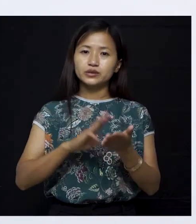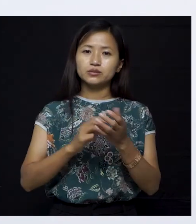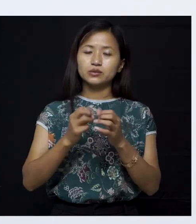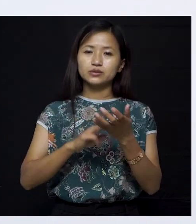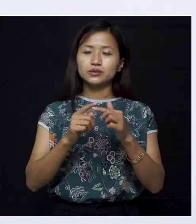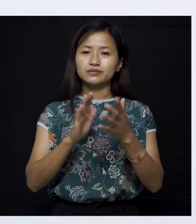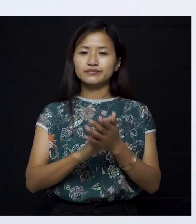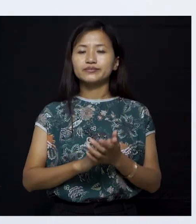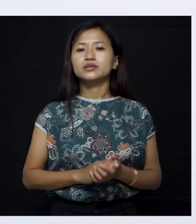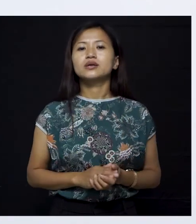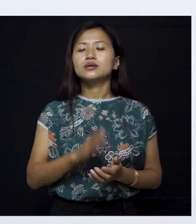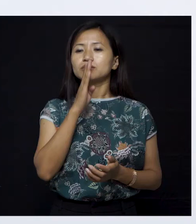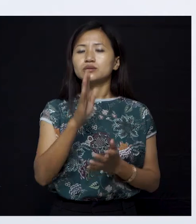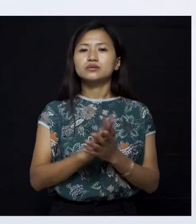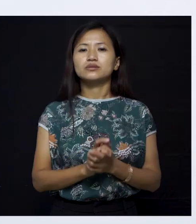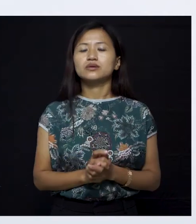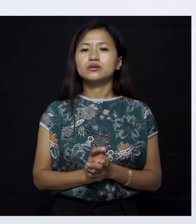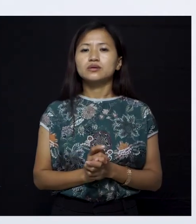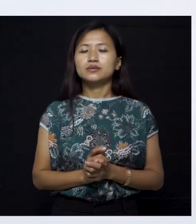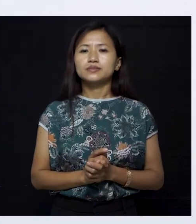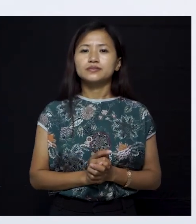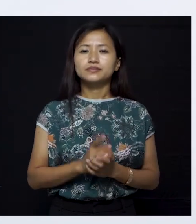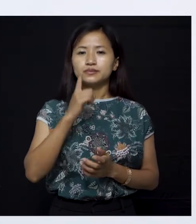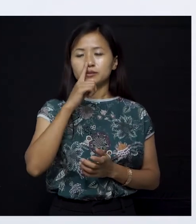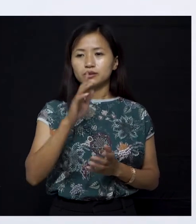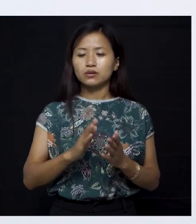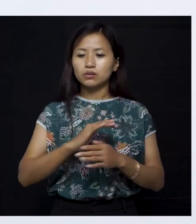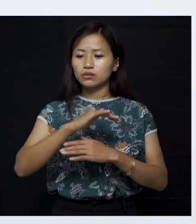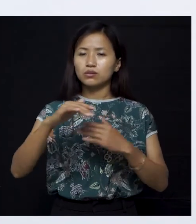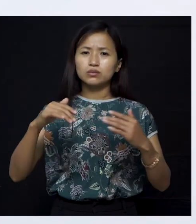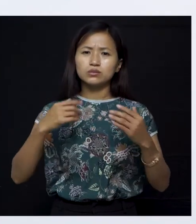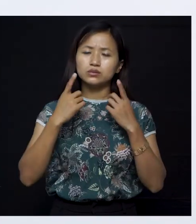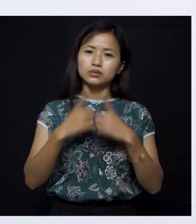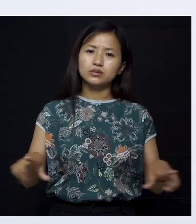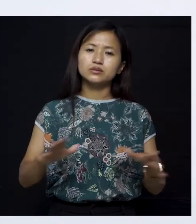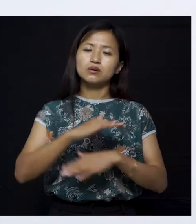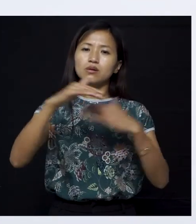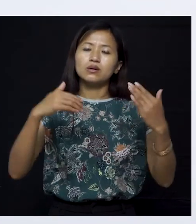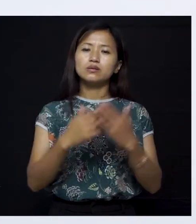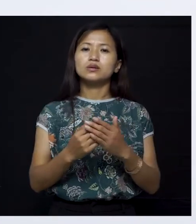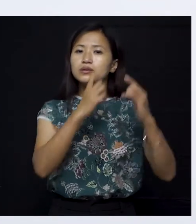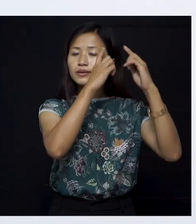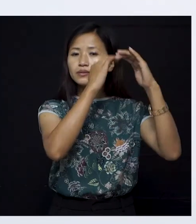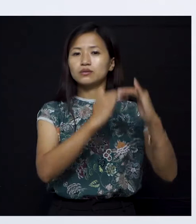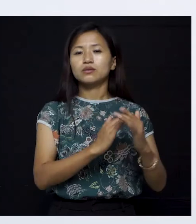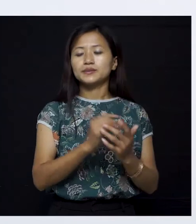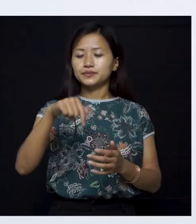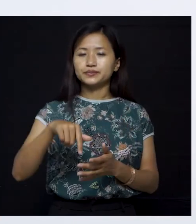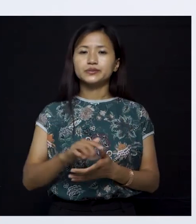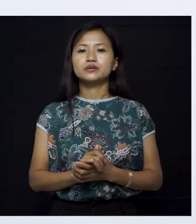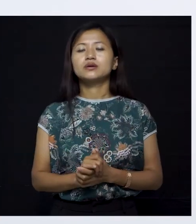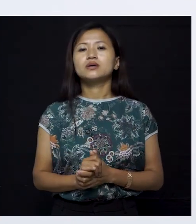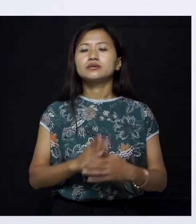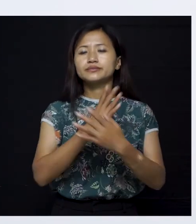But it was not because of this. The mother had lost all hope now, and then she said, now I